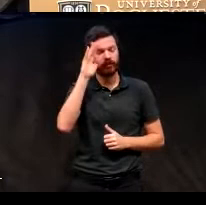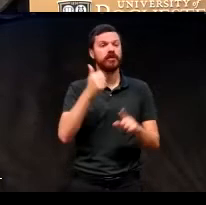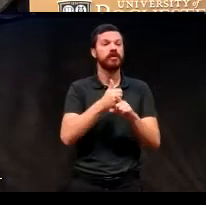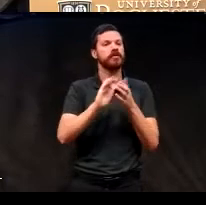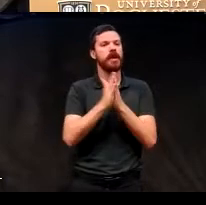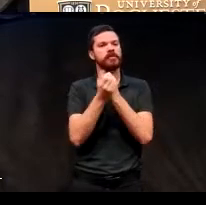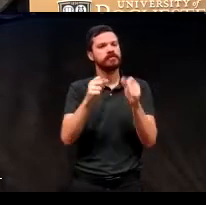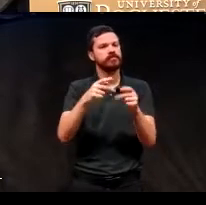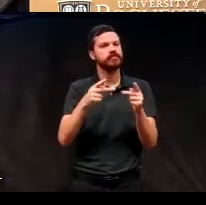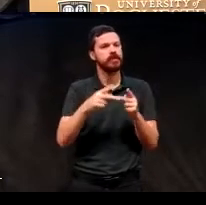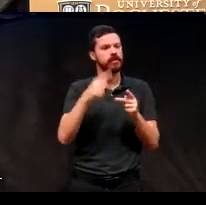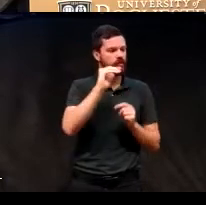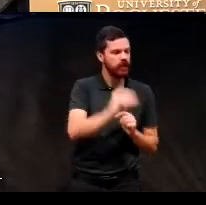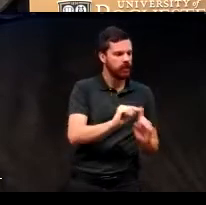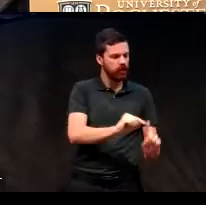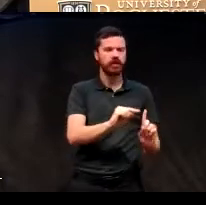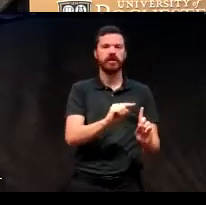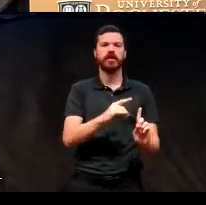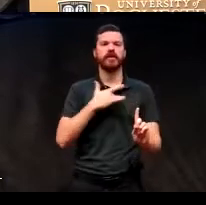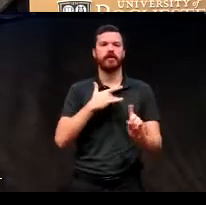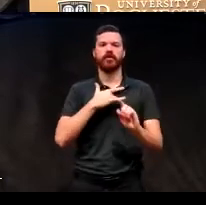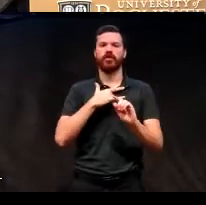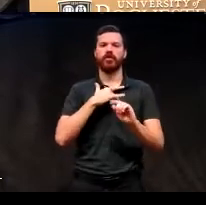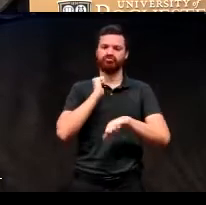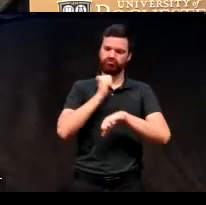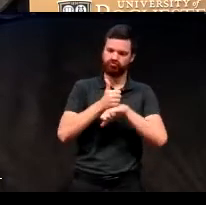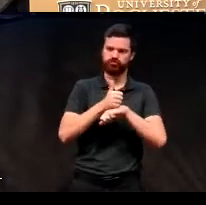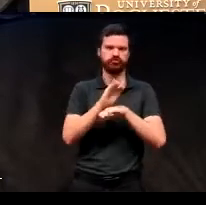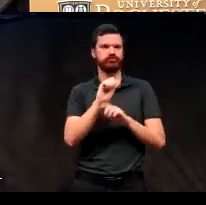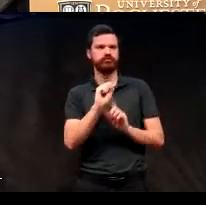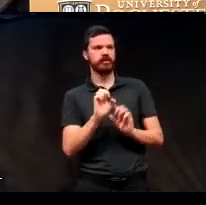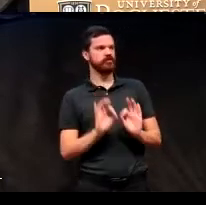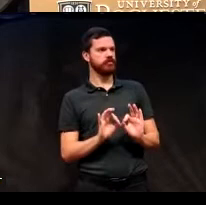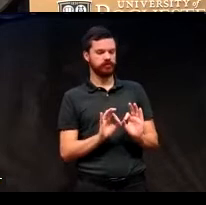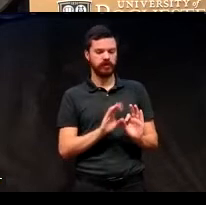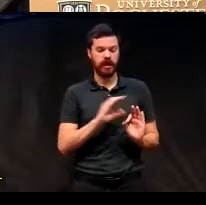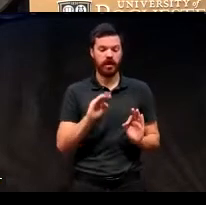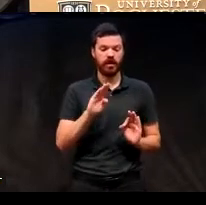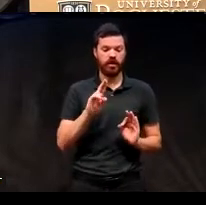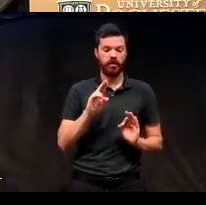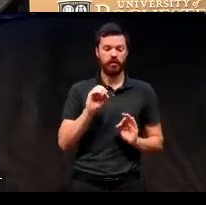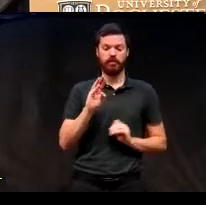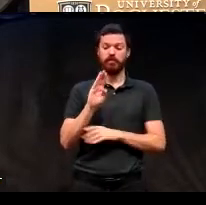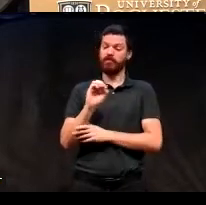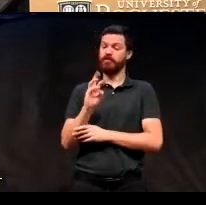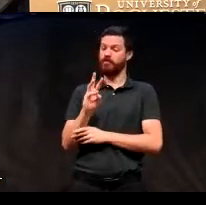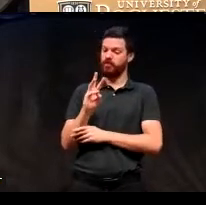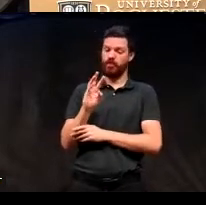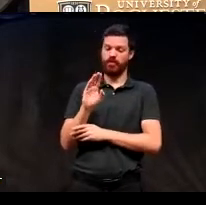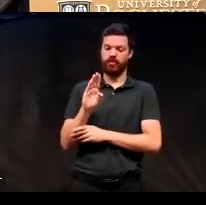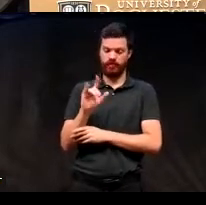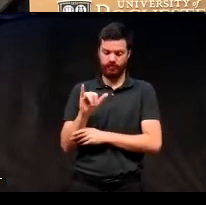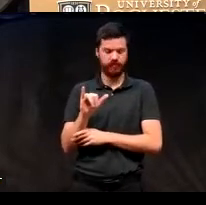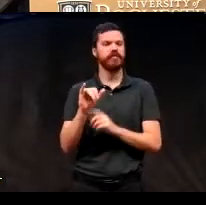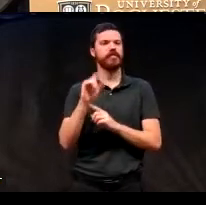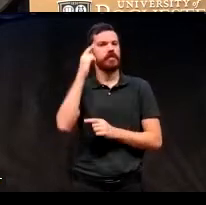haven for the child. It's a secure base. And Bowlby believes that attachment is necessary because it